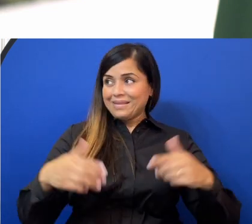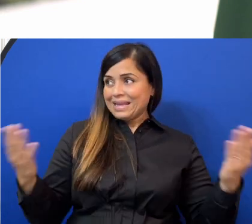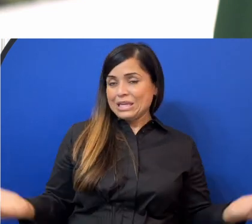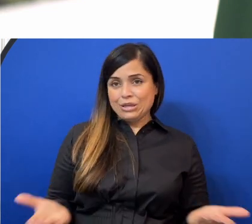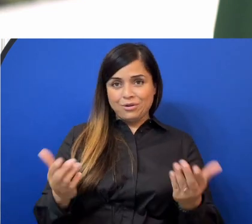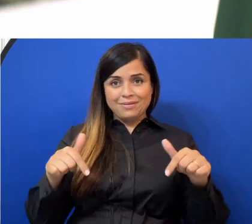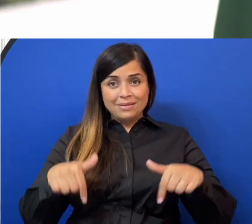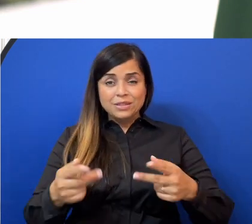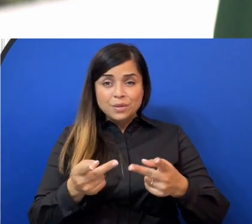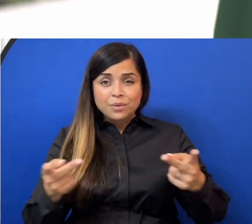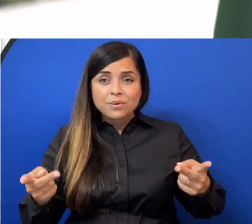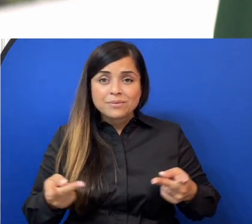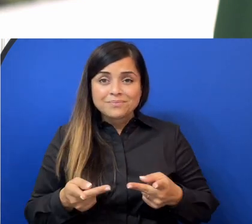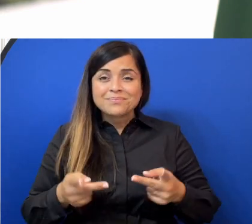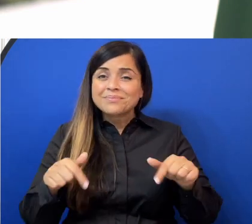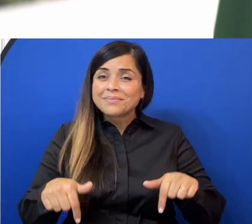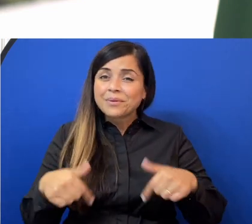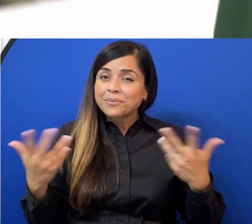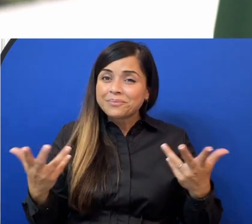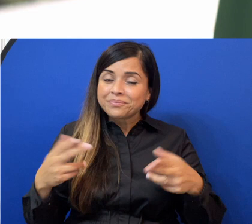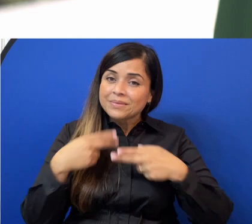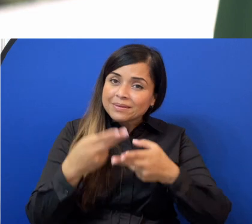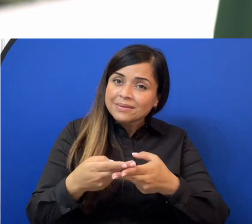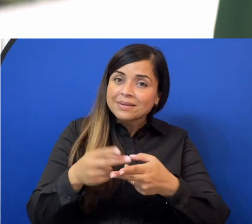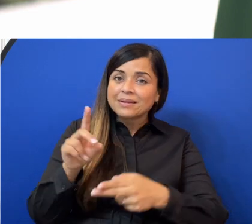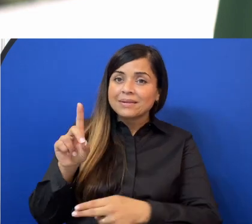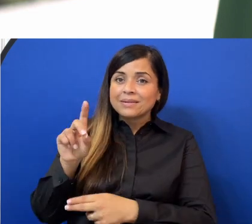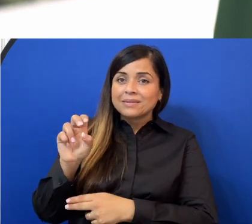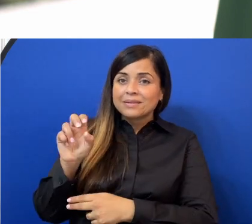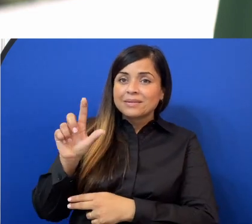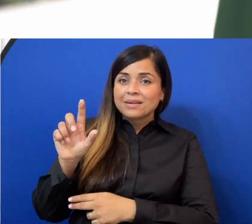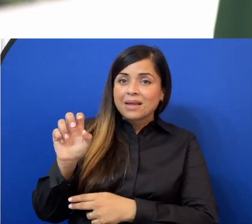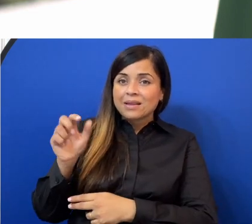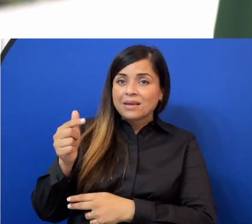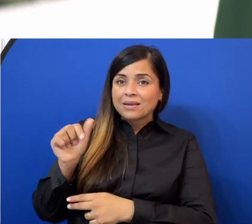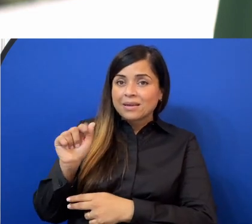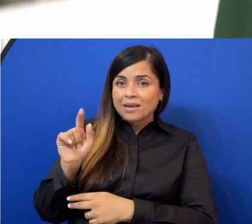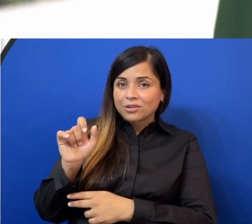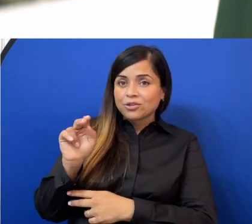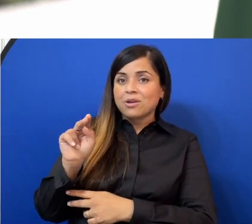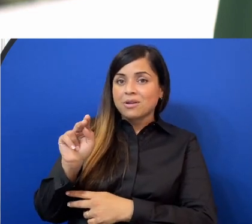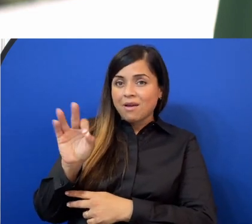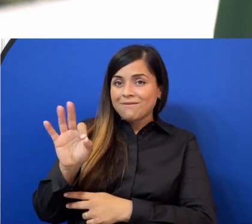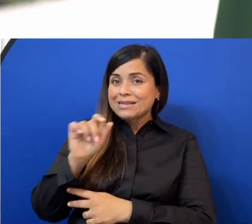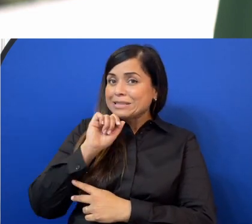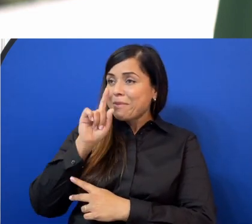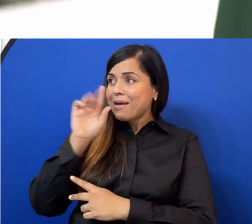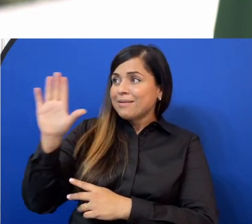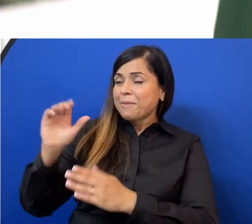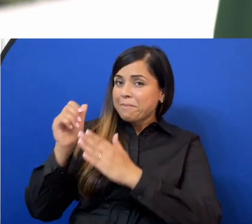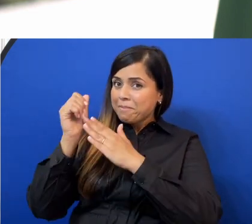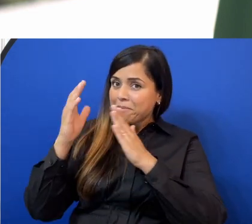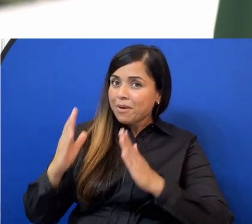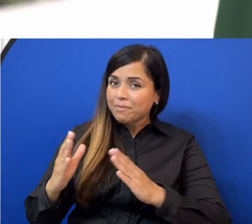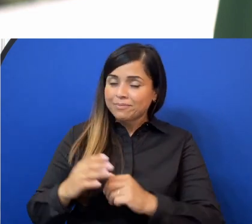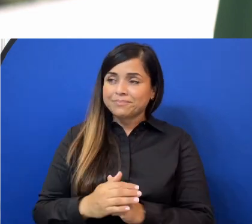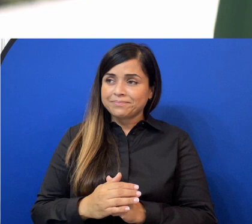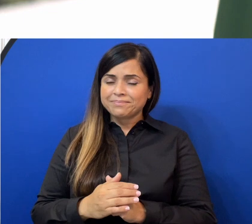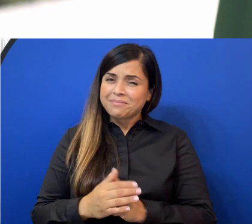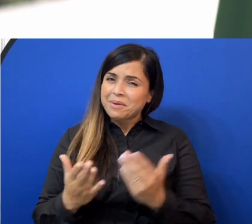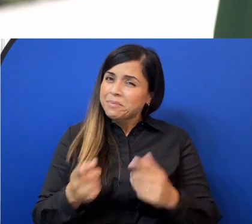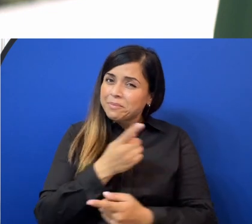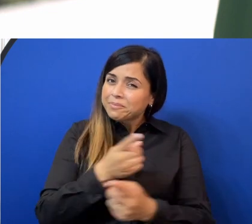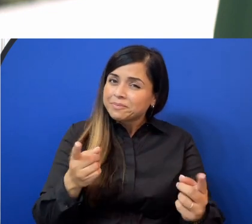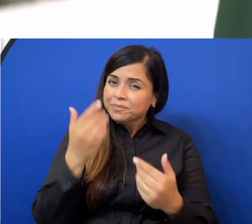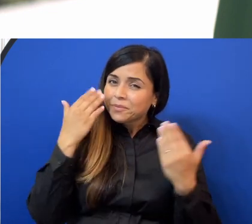space, the delegation of the Ismaili Imamat, some of you may be unfamiliar with what the Ismaili Imamat is. It is the